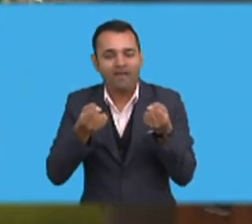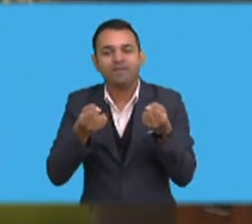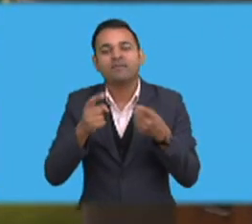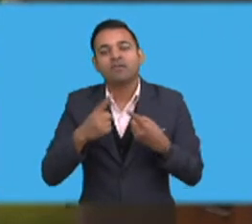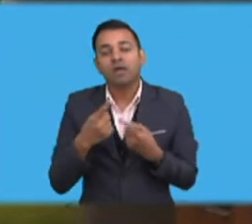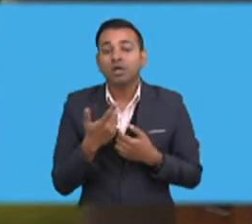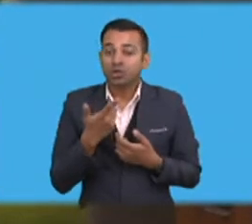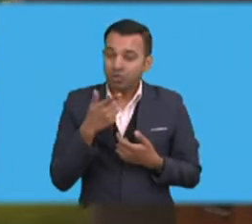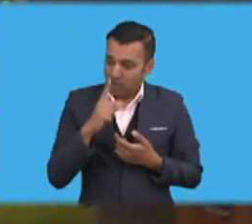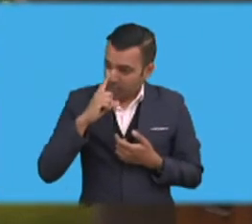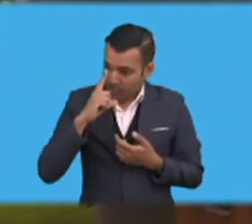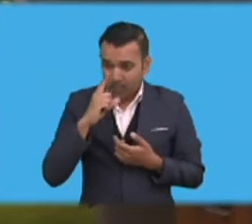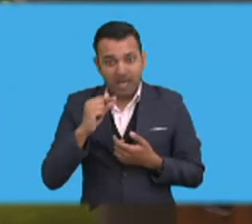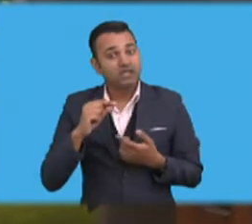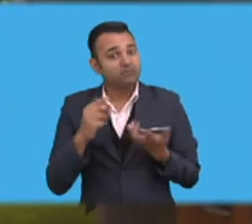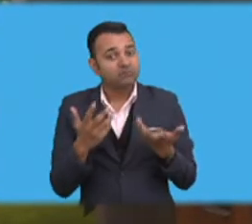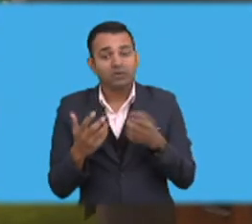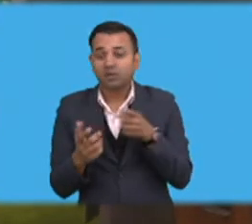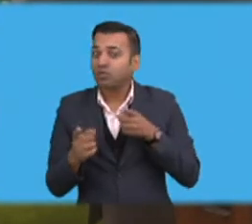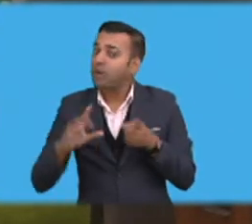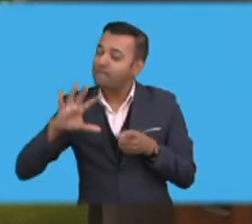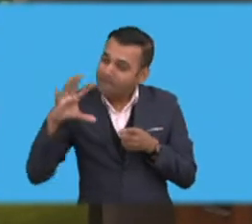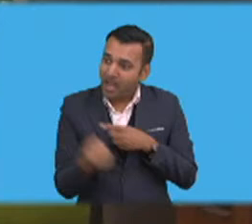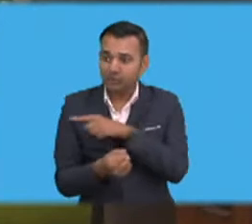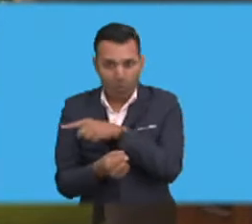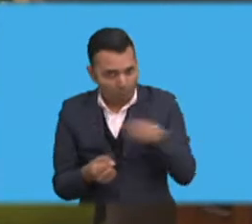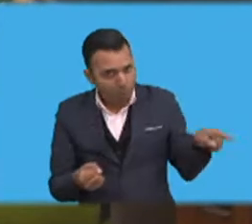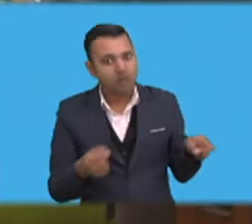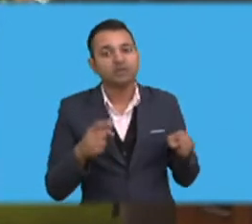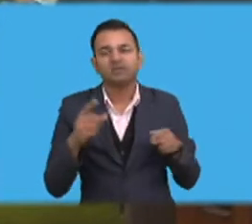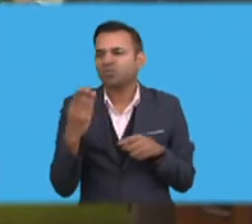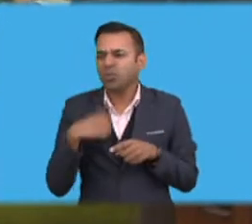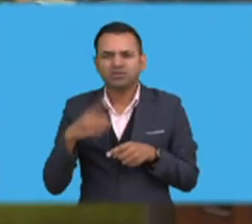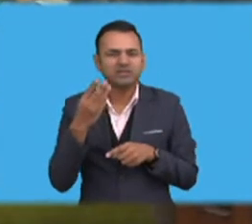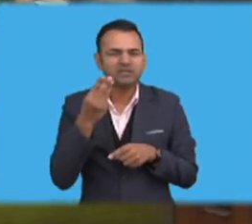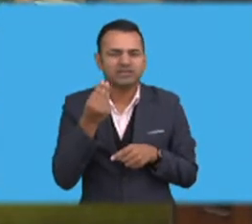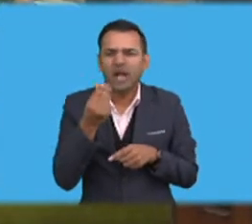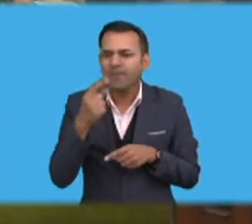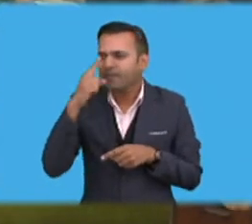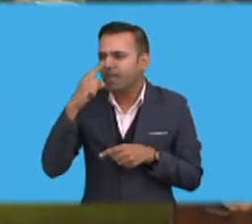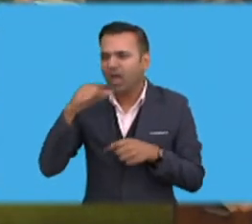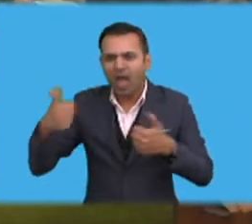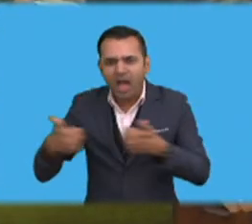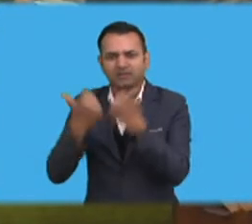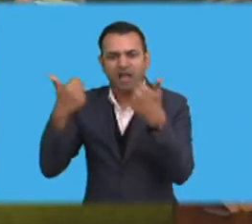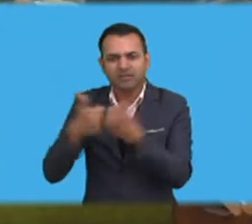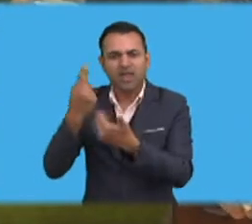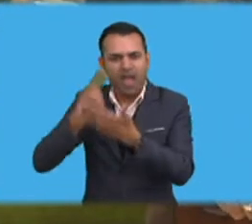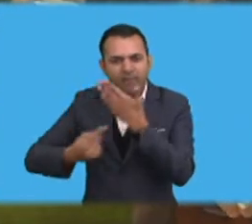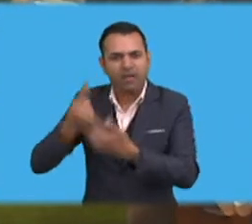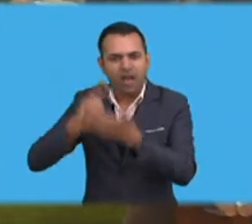for all registered motor vehicles, a number of victims of motor vehicle accidents were precluded from receiving fair